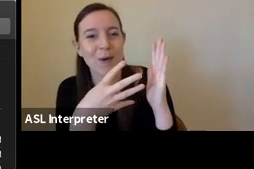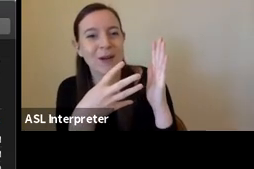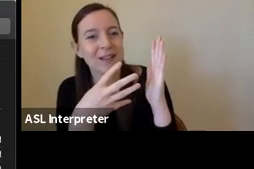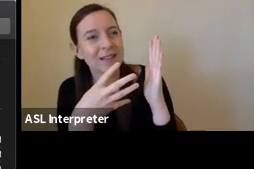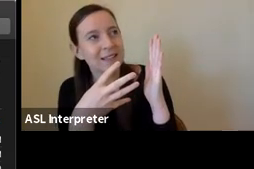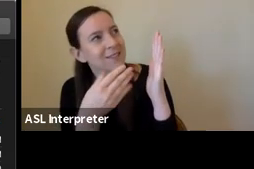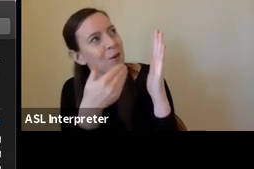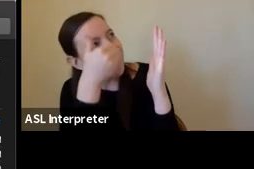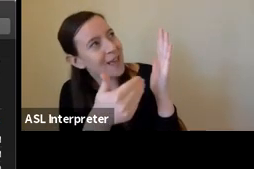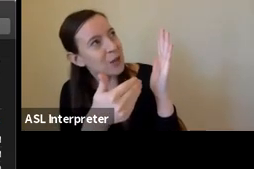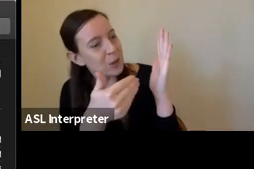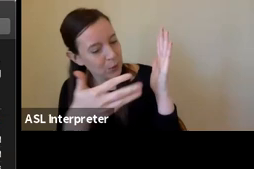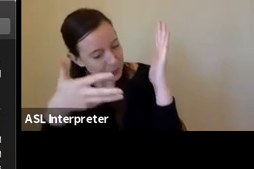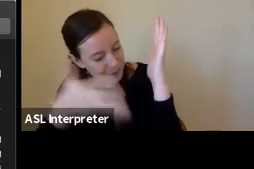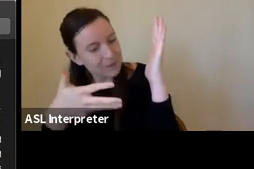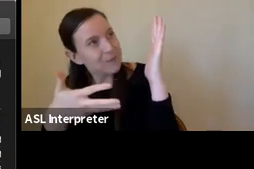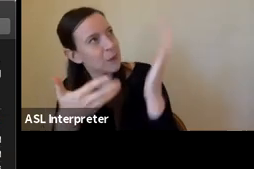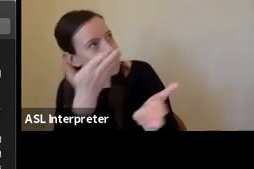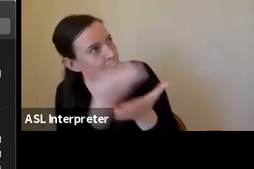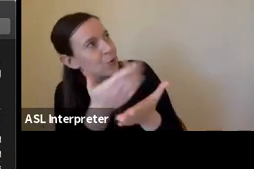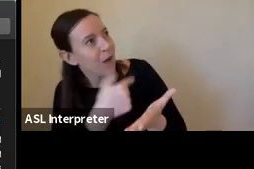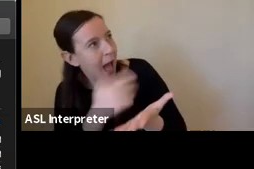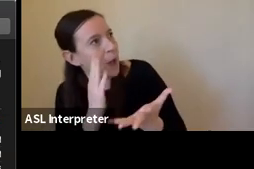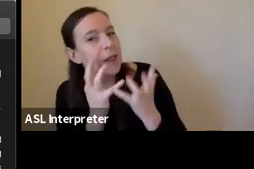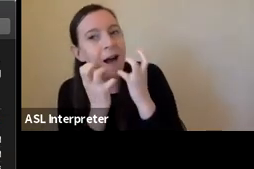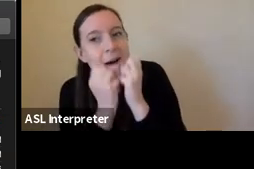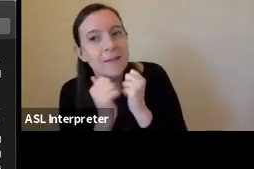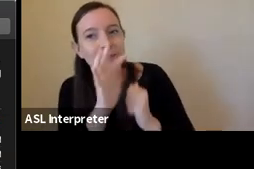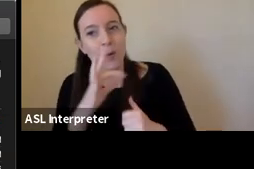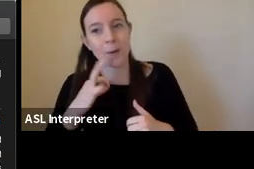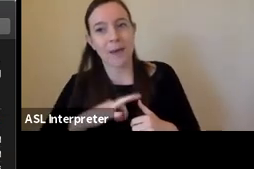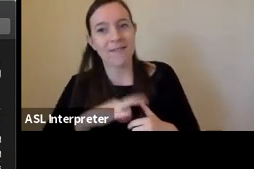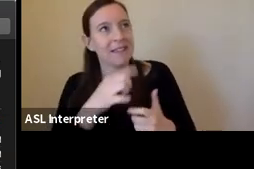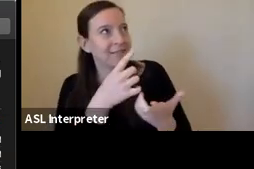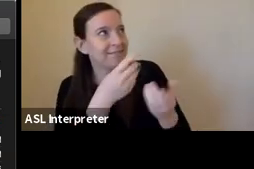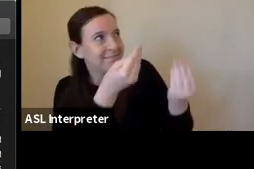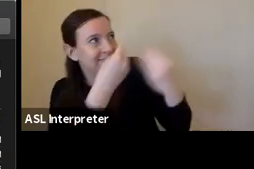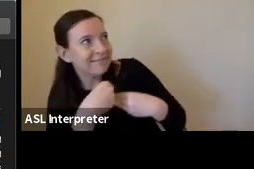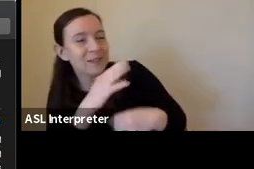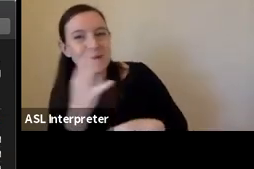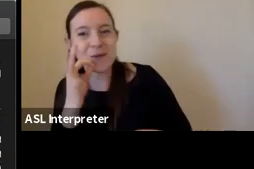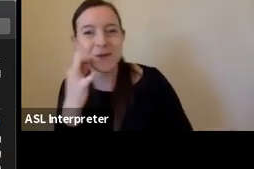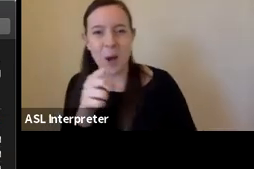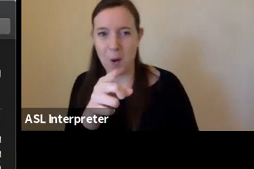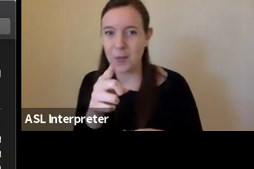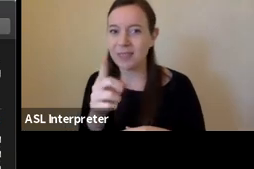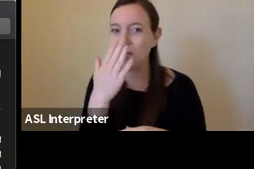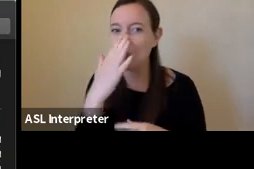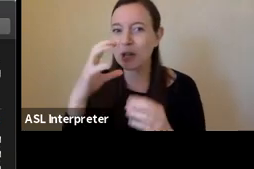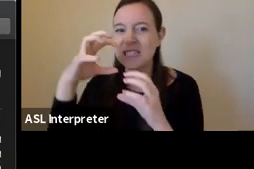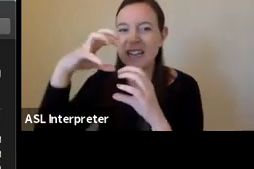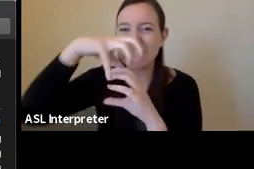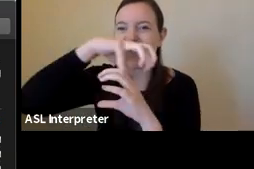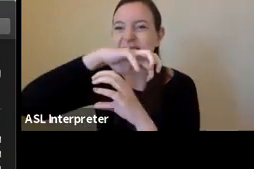And yeah, that's what I like to do. Oh yeah, that was a nice loaded one. So everything